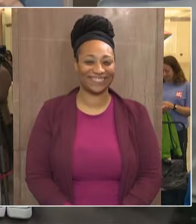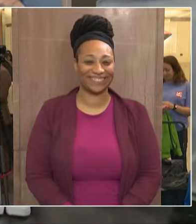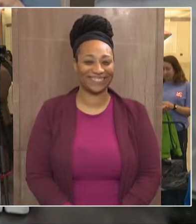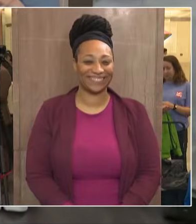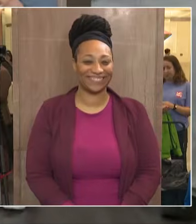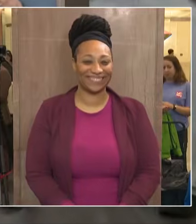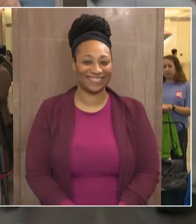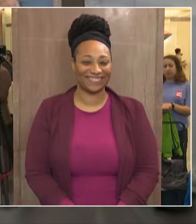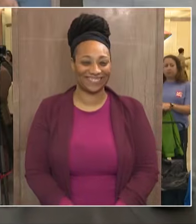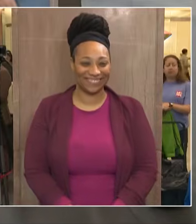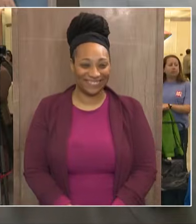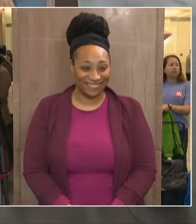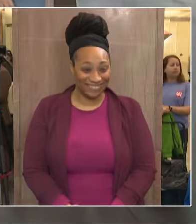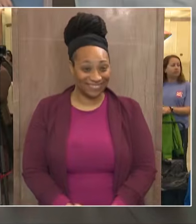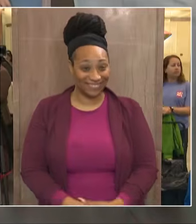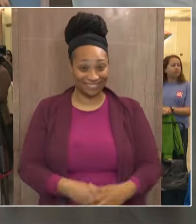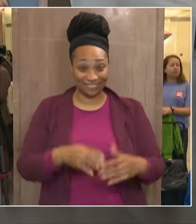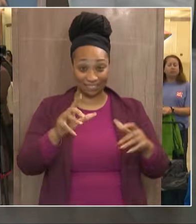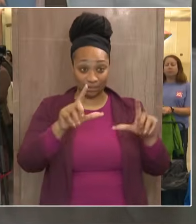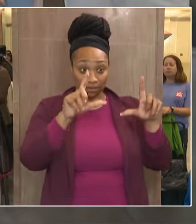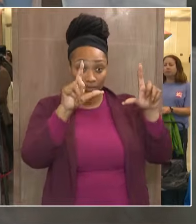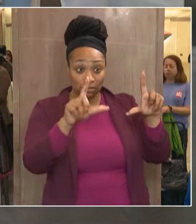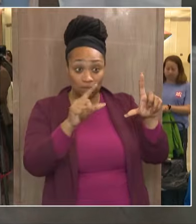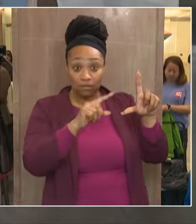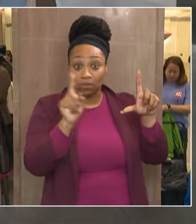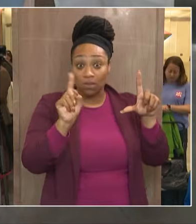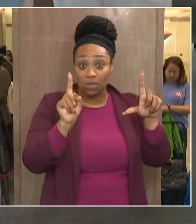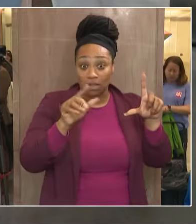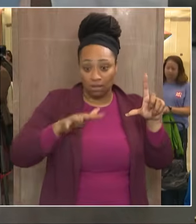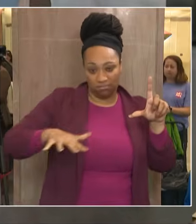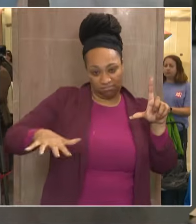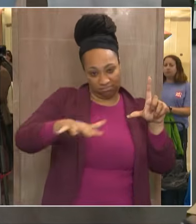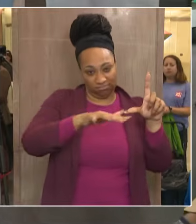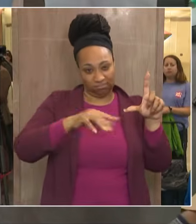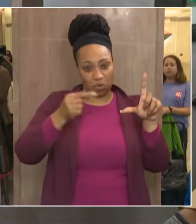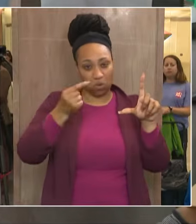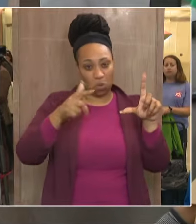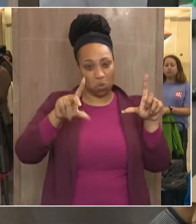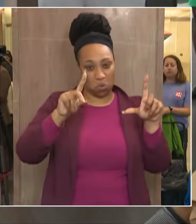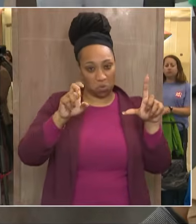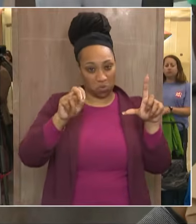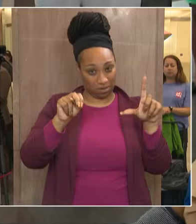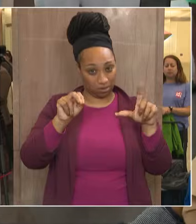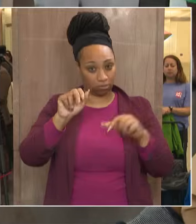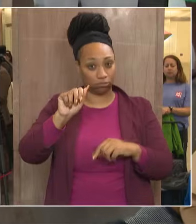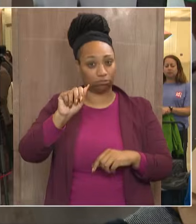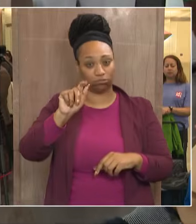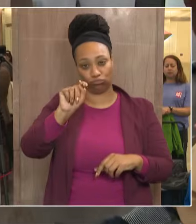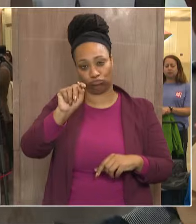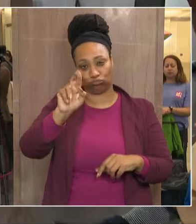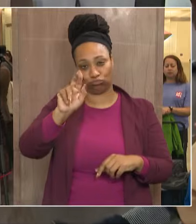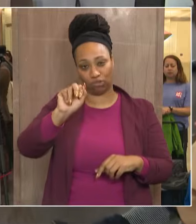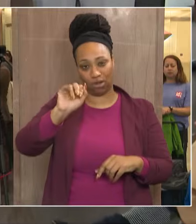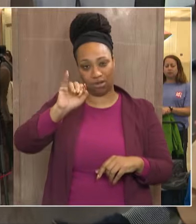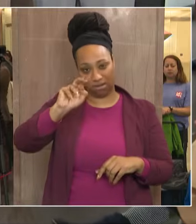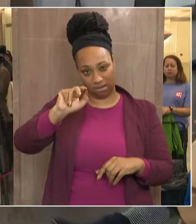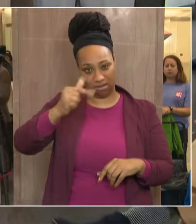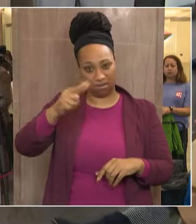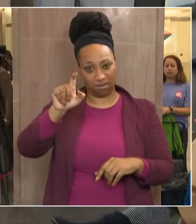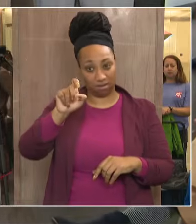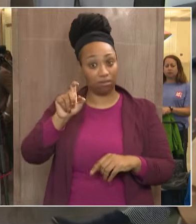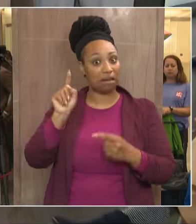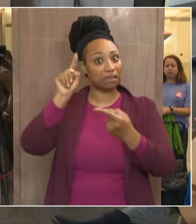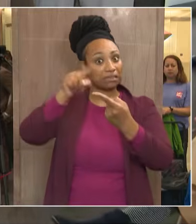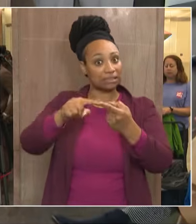And it's on display in the Golden Triangle through January, providing color during the day and shining lights